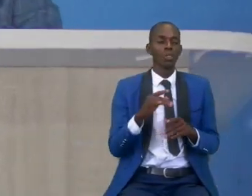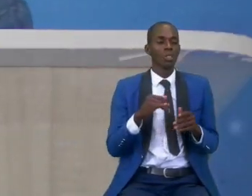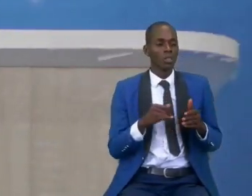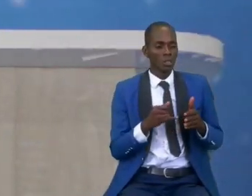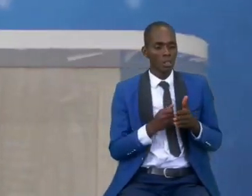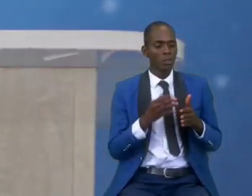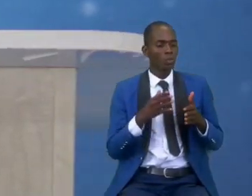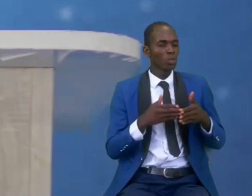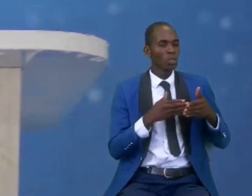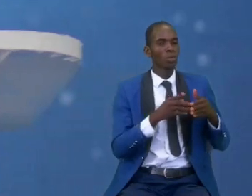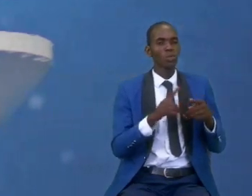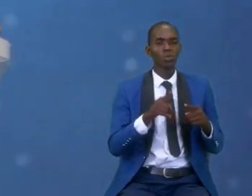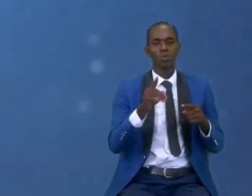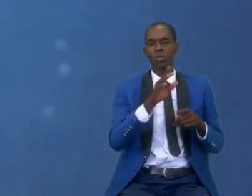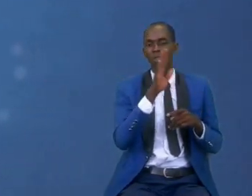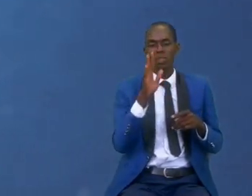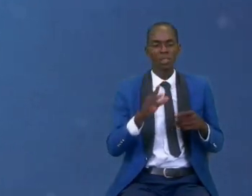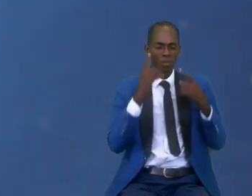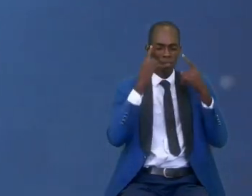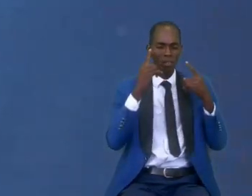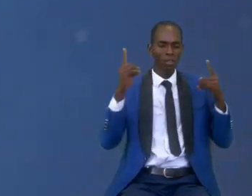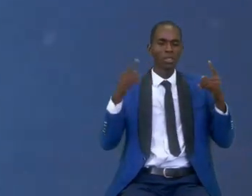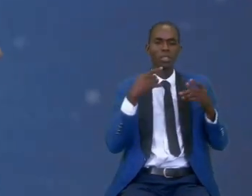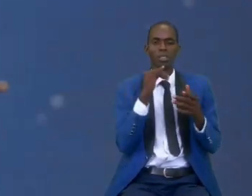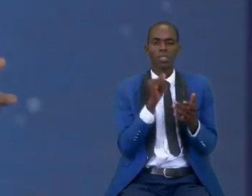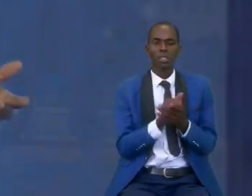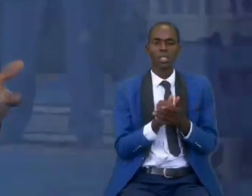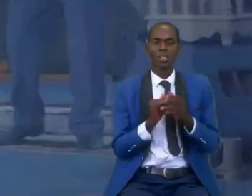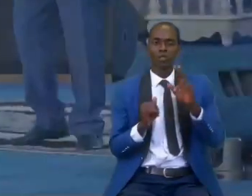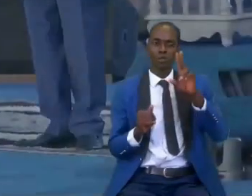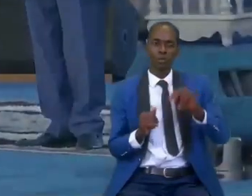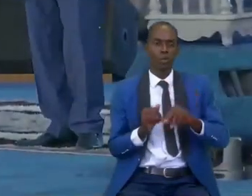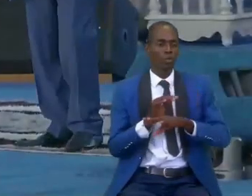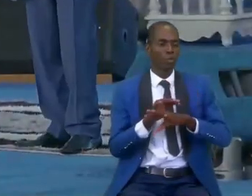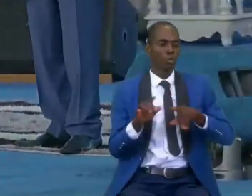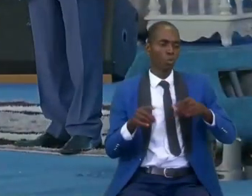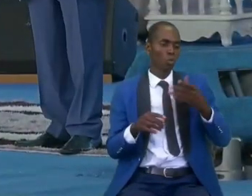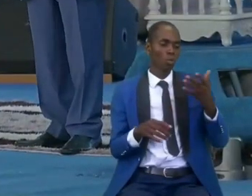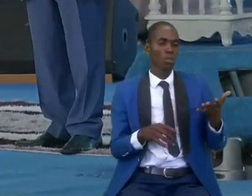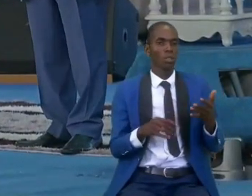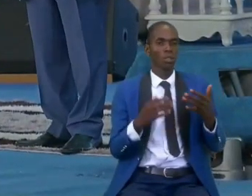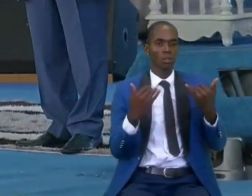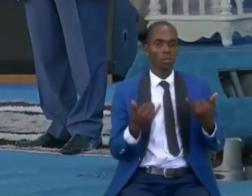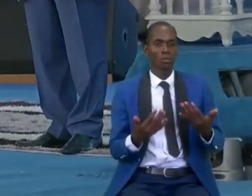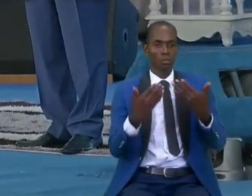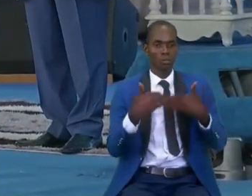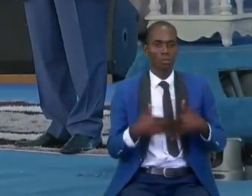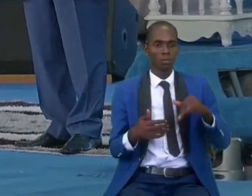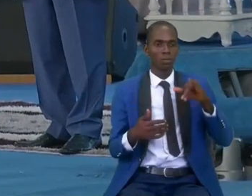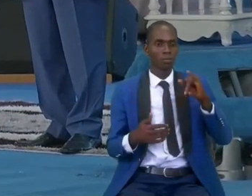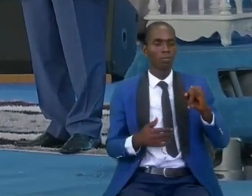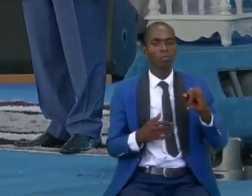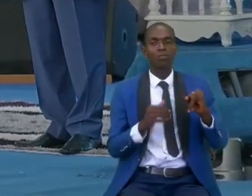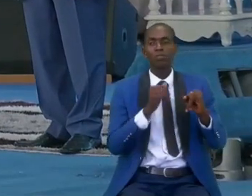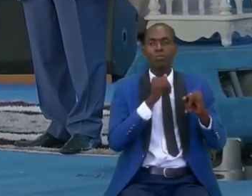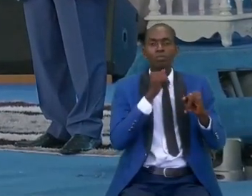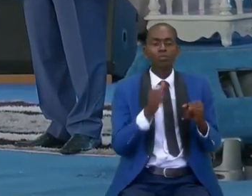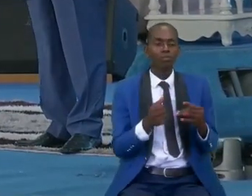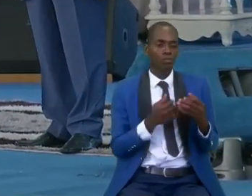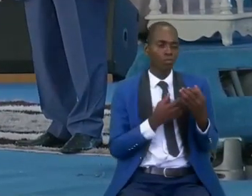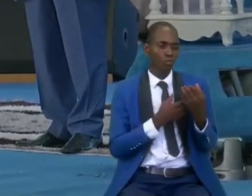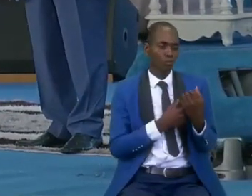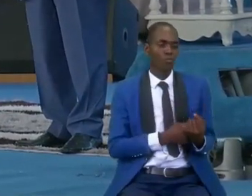is incorrigibility. Incorrigibility means coming from the word incorrigible, and it means cannot